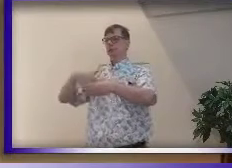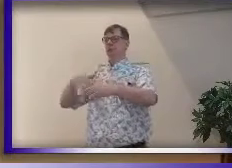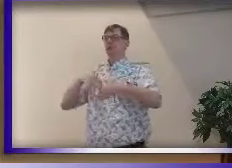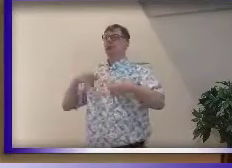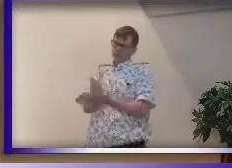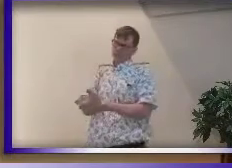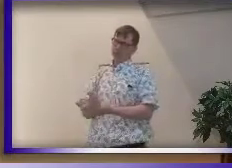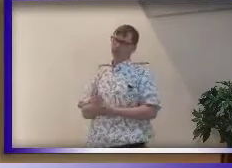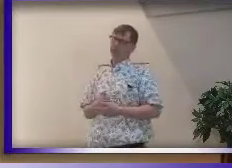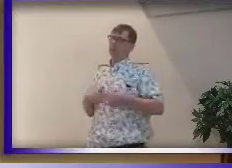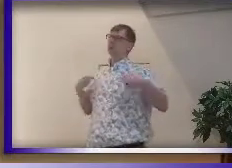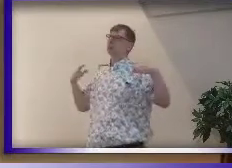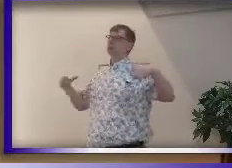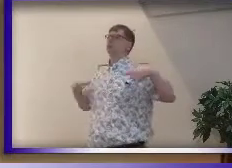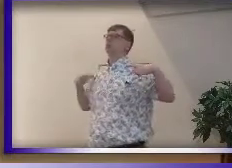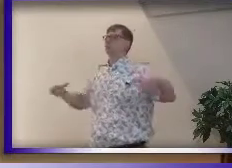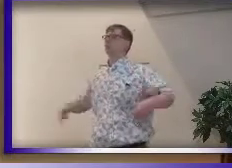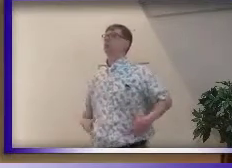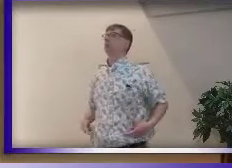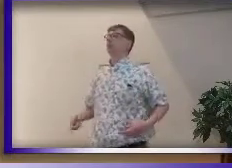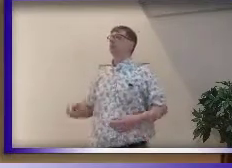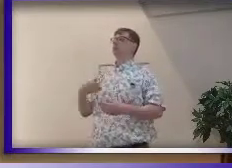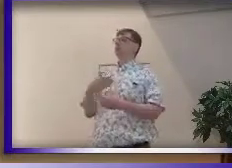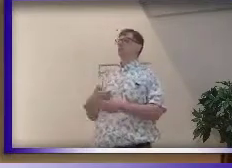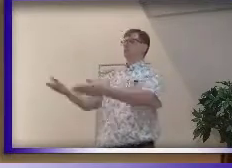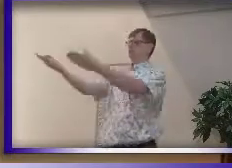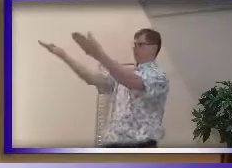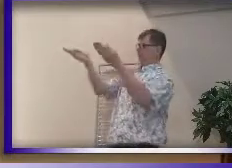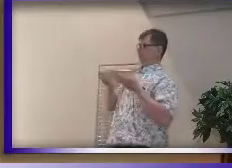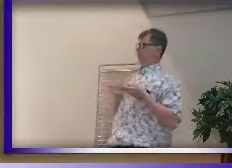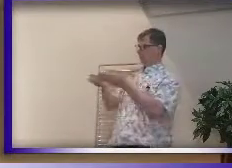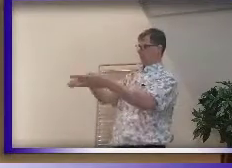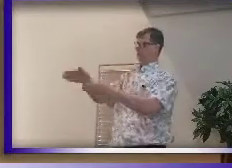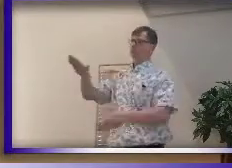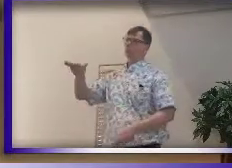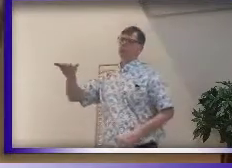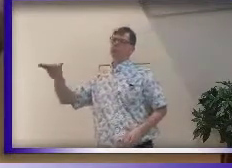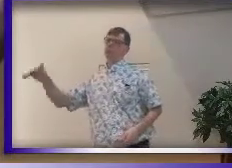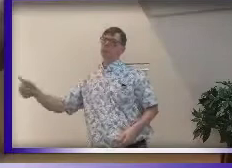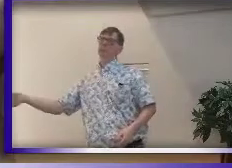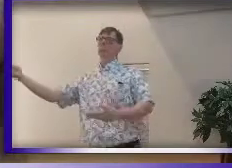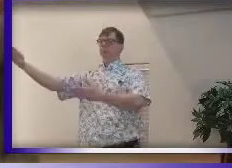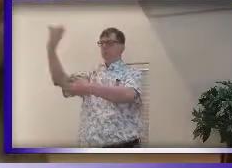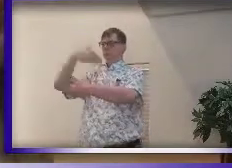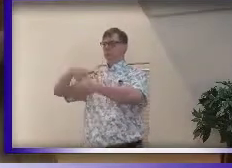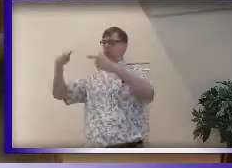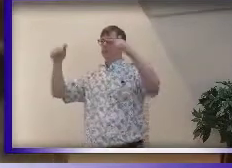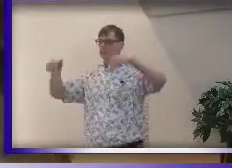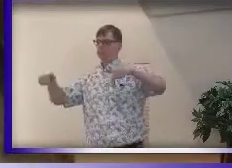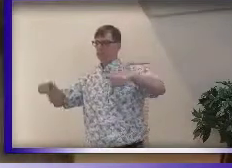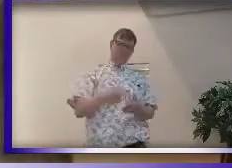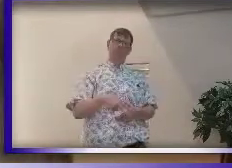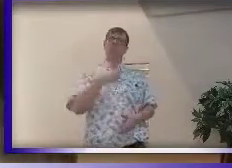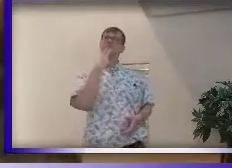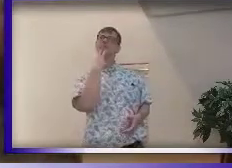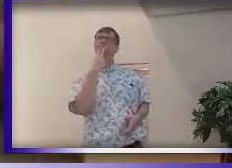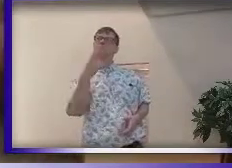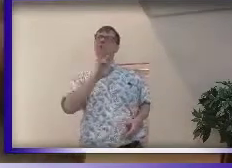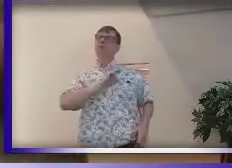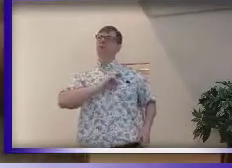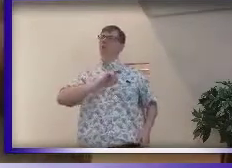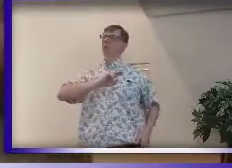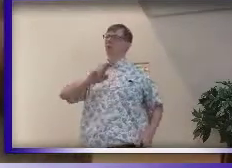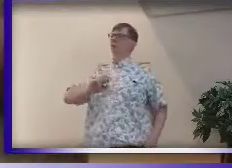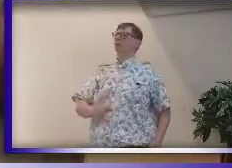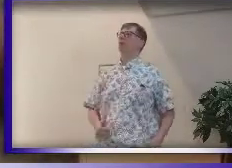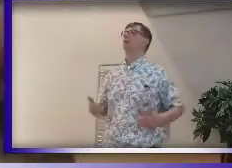But I specifically need to be very careful about why I bring people here and why I ask others to bring people